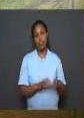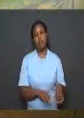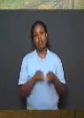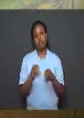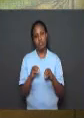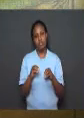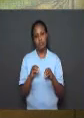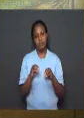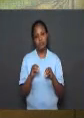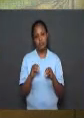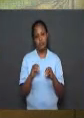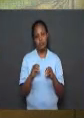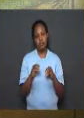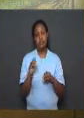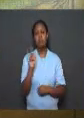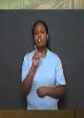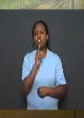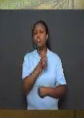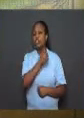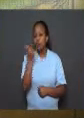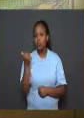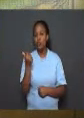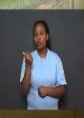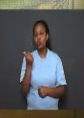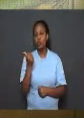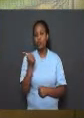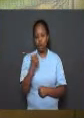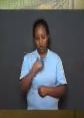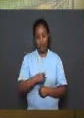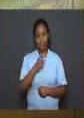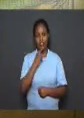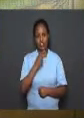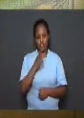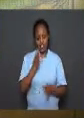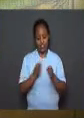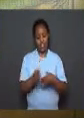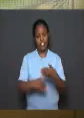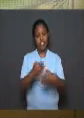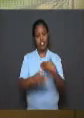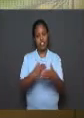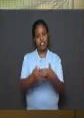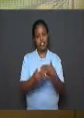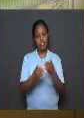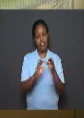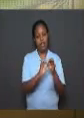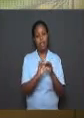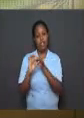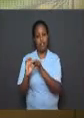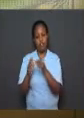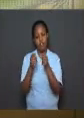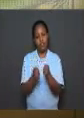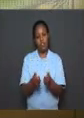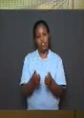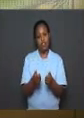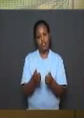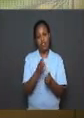Students, what other element of due process of law is related to speedy